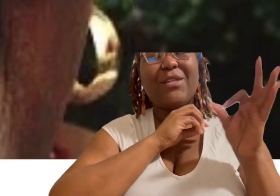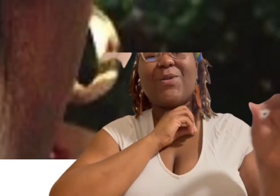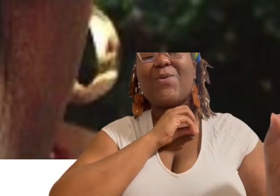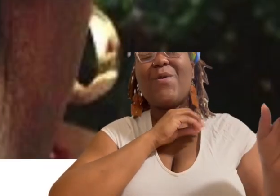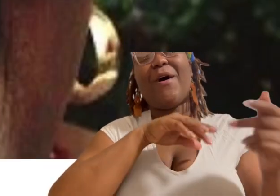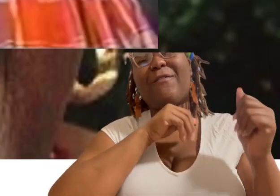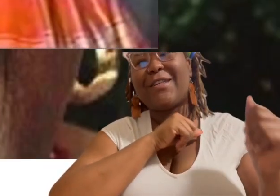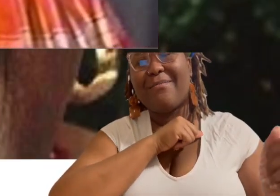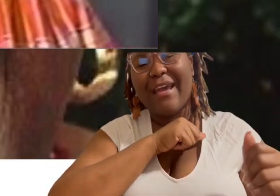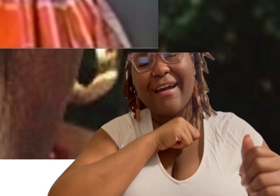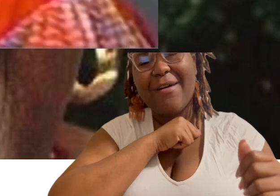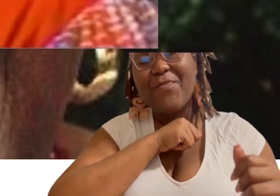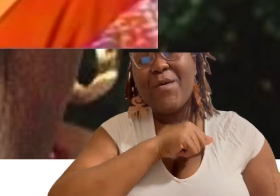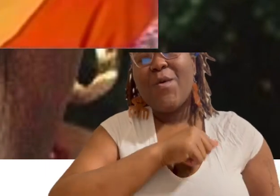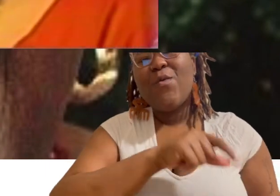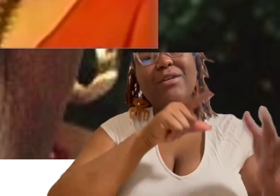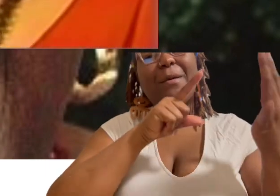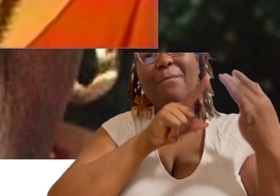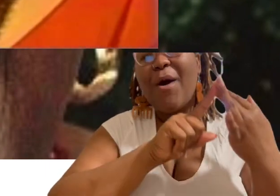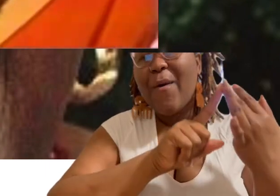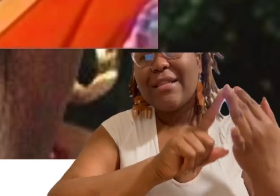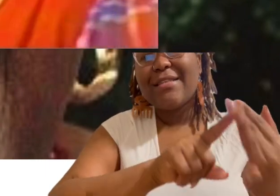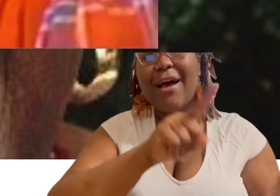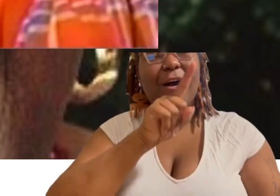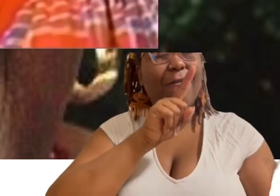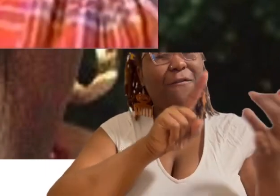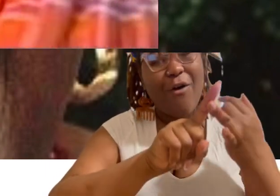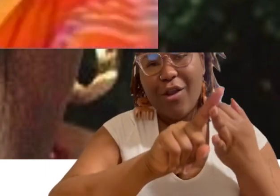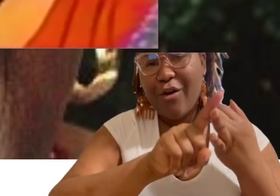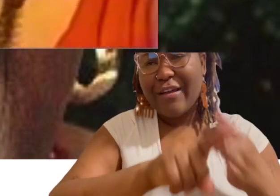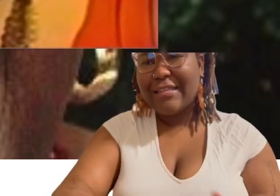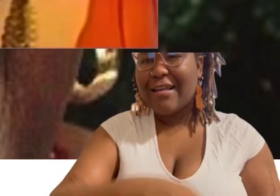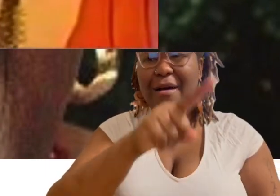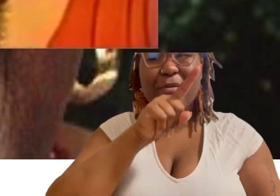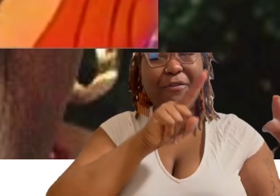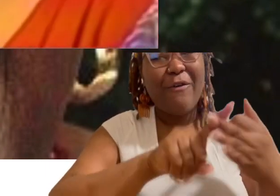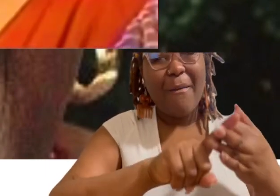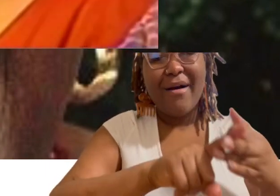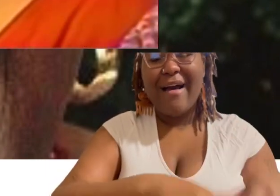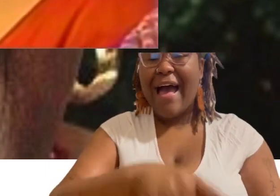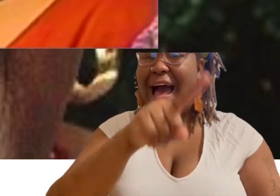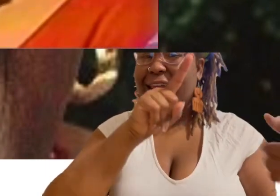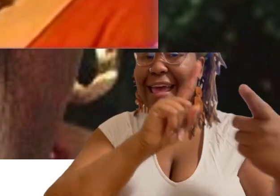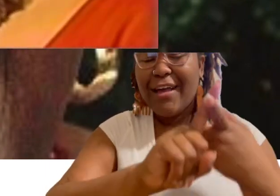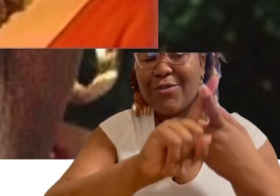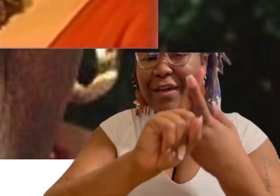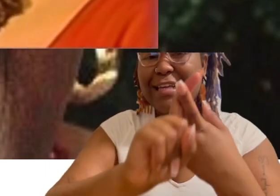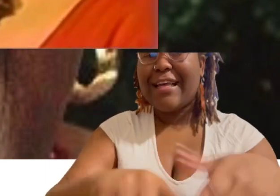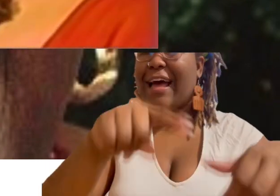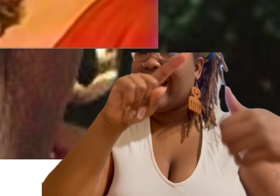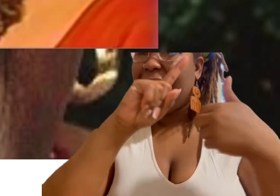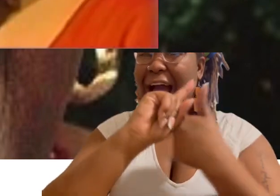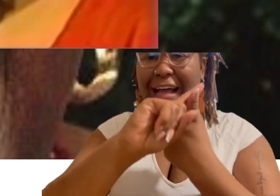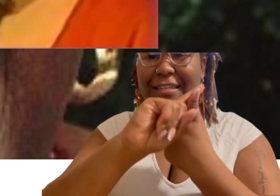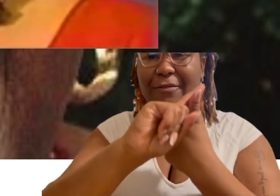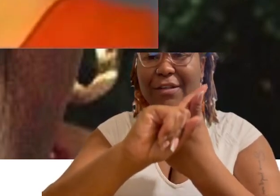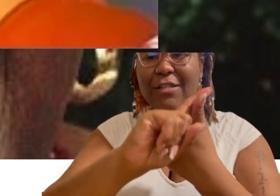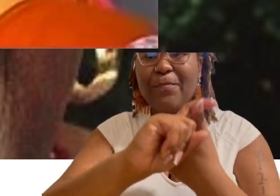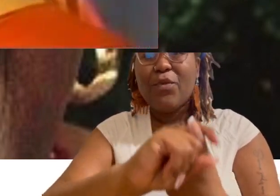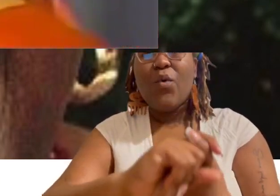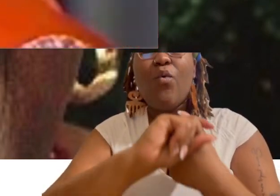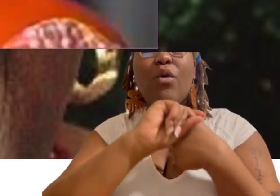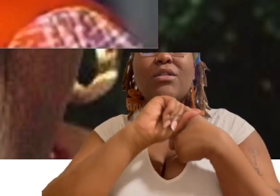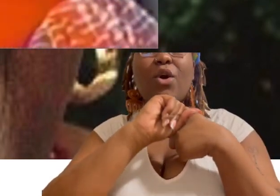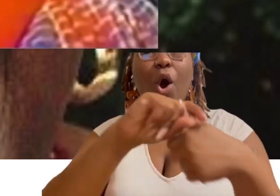or Miss Lou, of Jamaica, who was a poet, a folklorist, a performer, an educator, and an